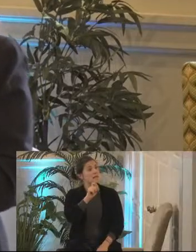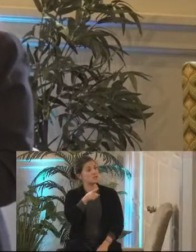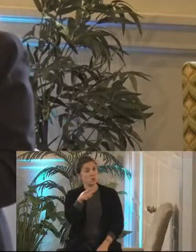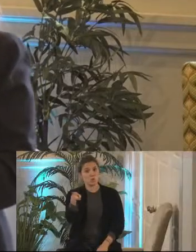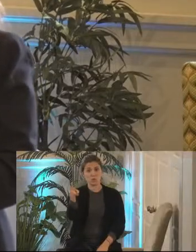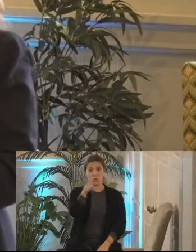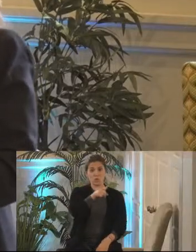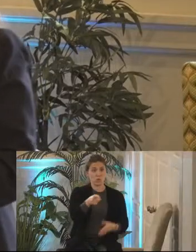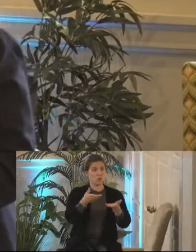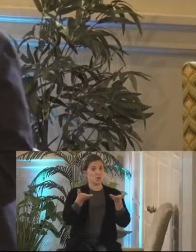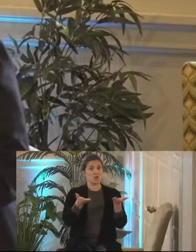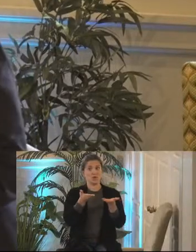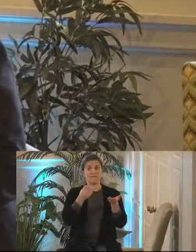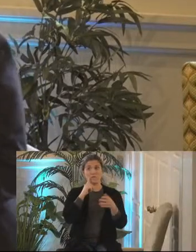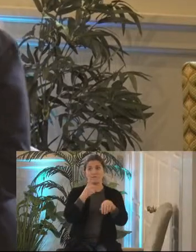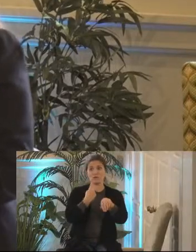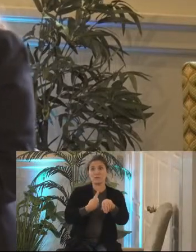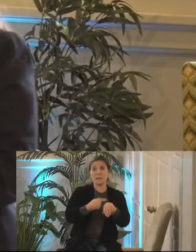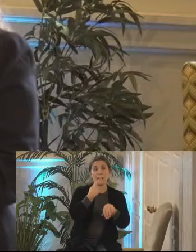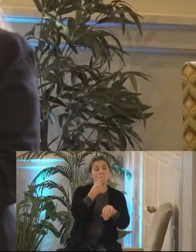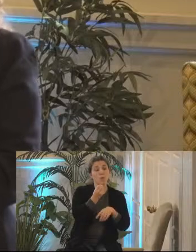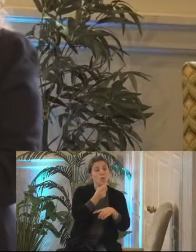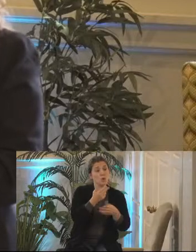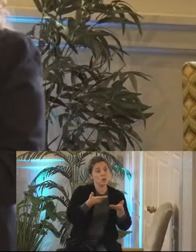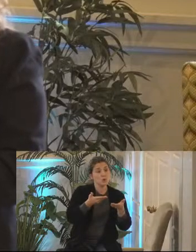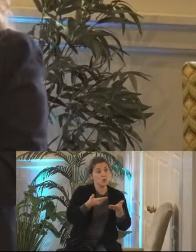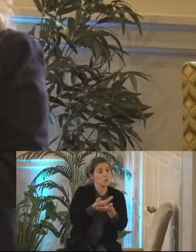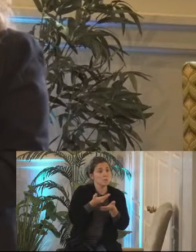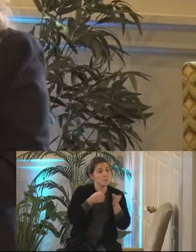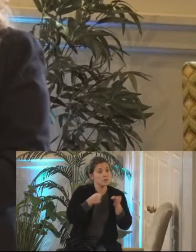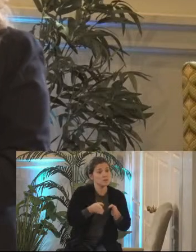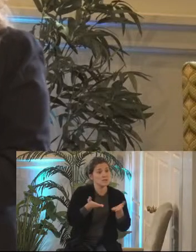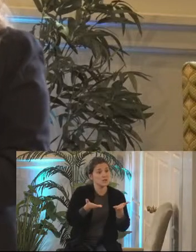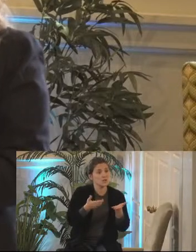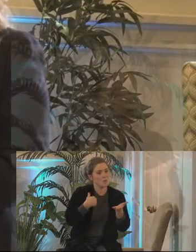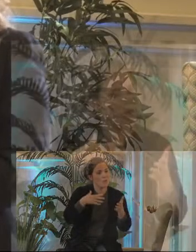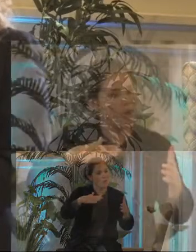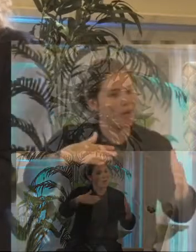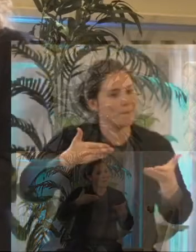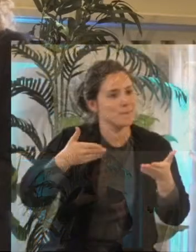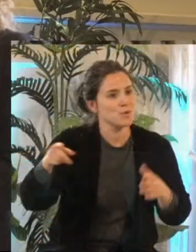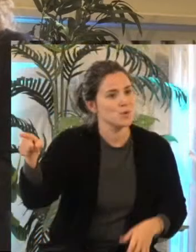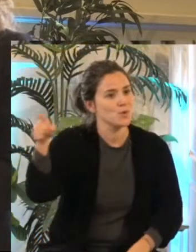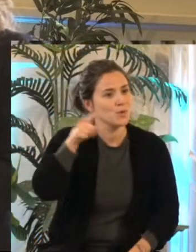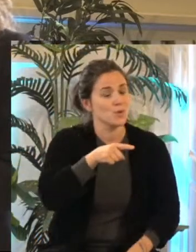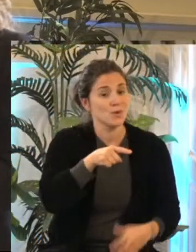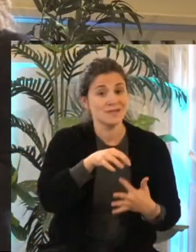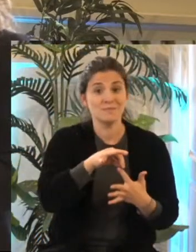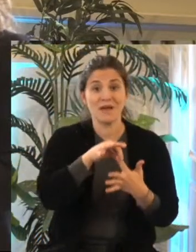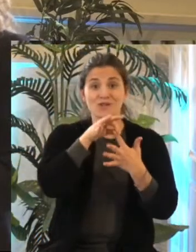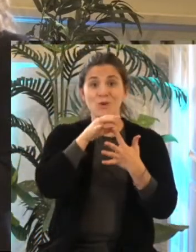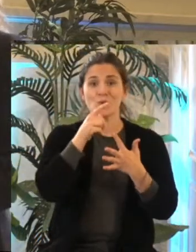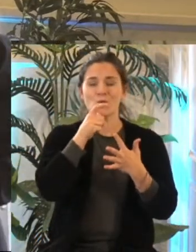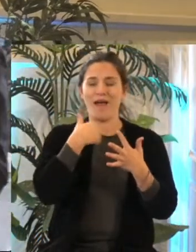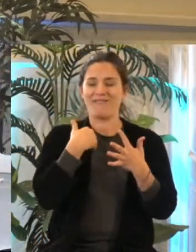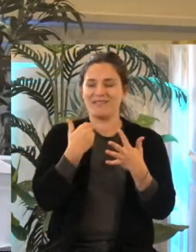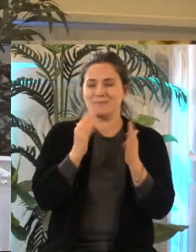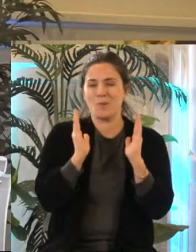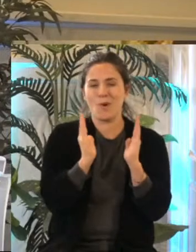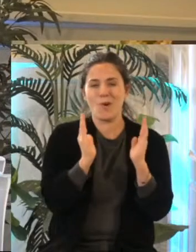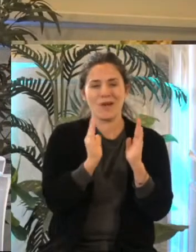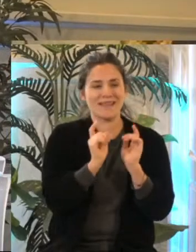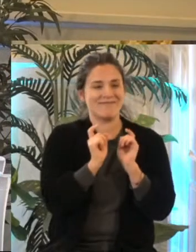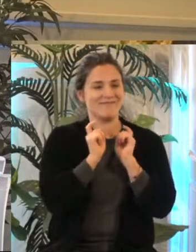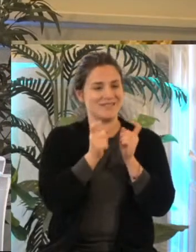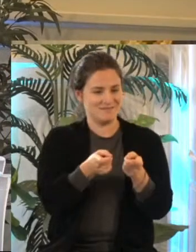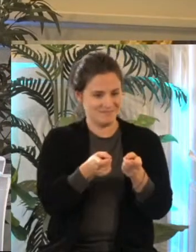first-time guest or new to All Souls, we welcome you, especially this morning, and our ushers have a special gift for you.